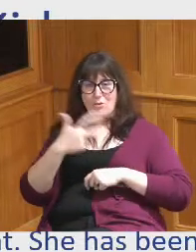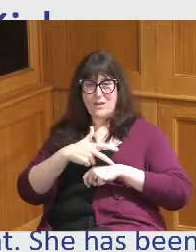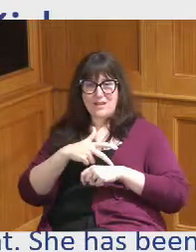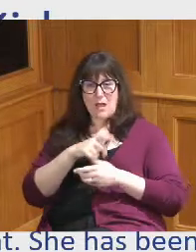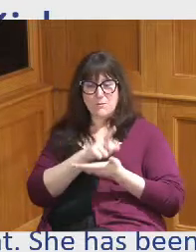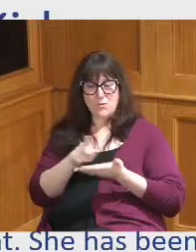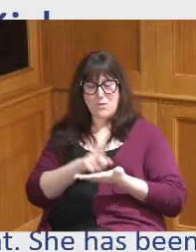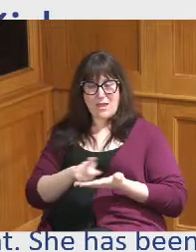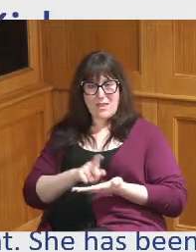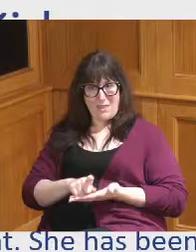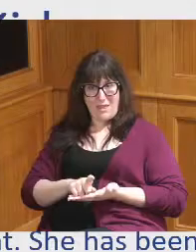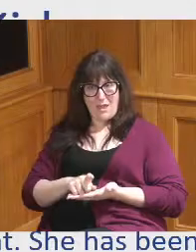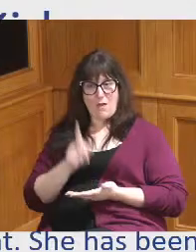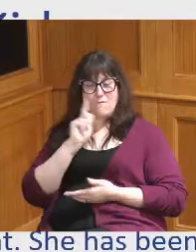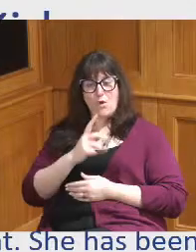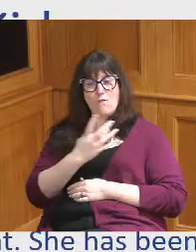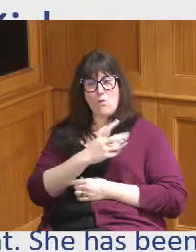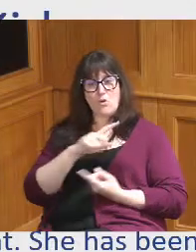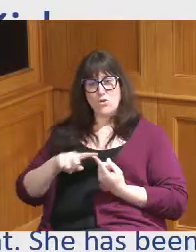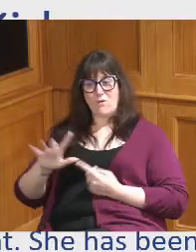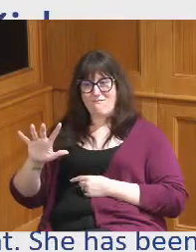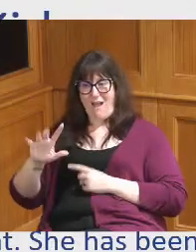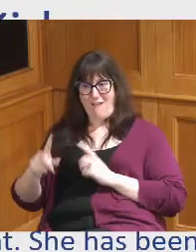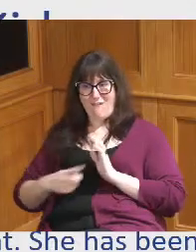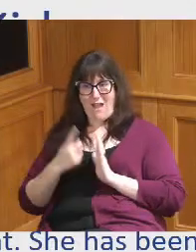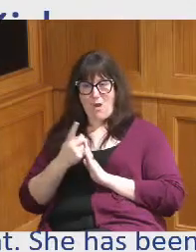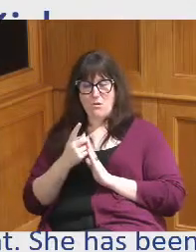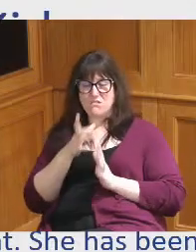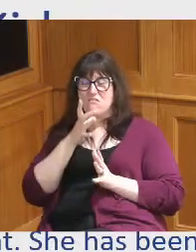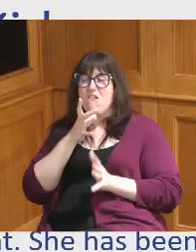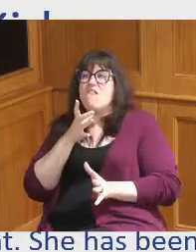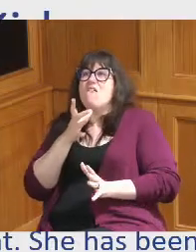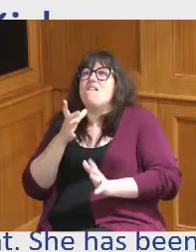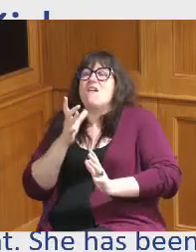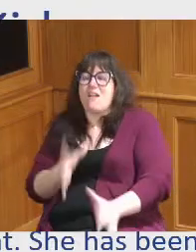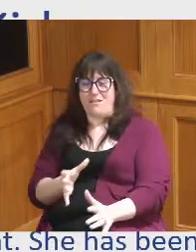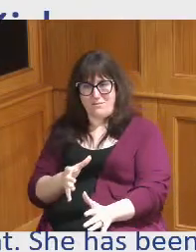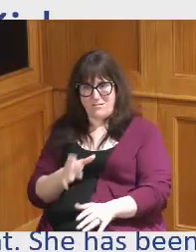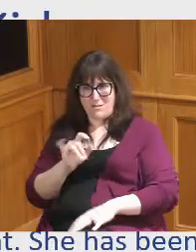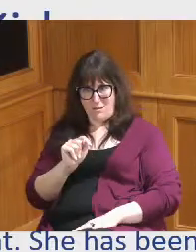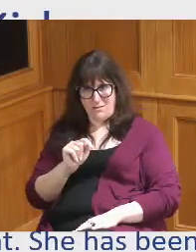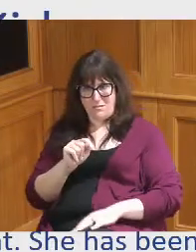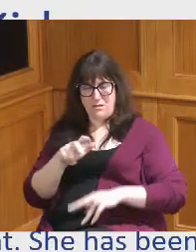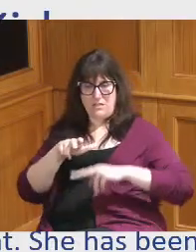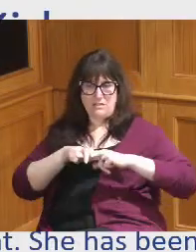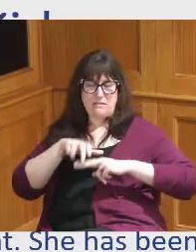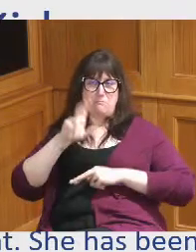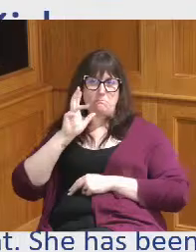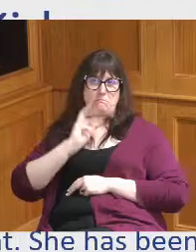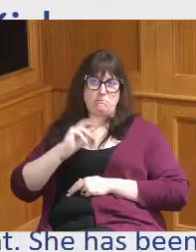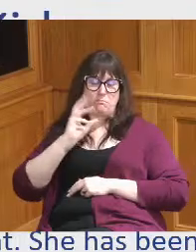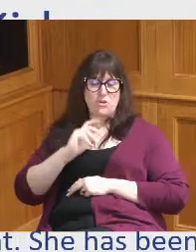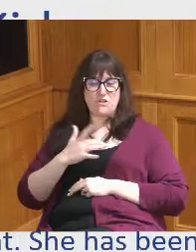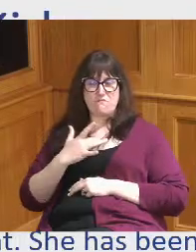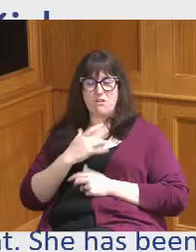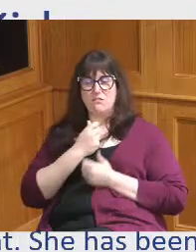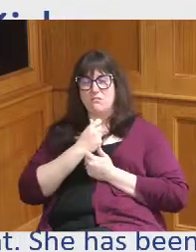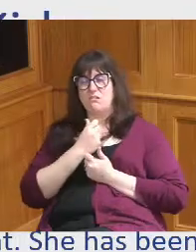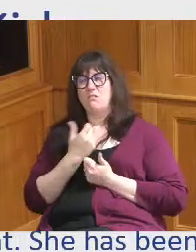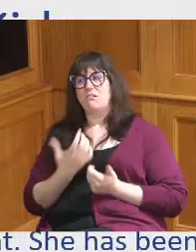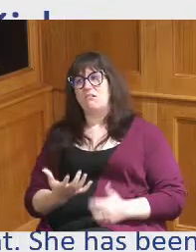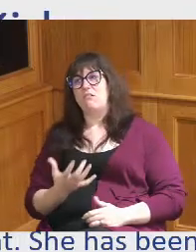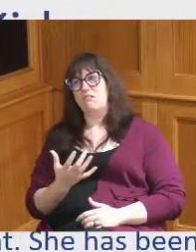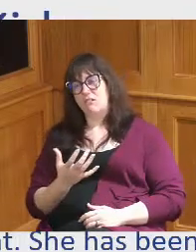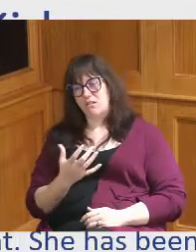to 5 hours, she hates it. She wouldn't wish dialysis on anyone. She's exhausted. She